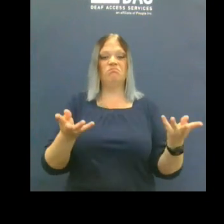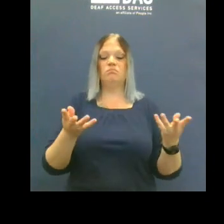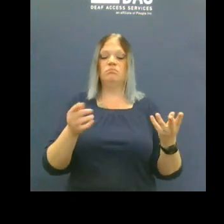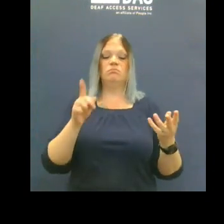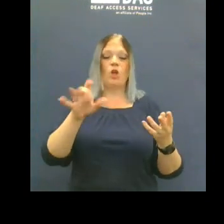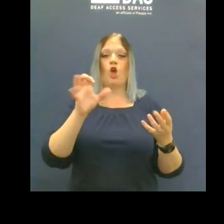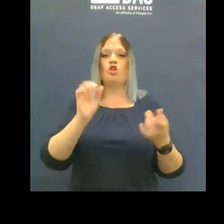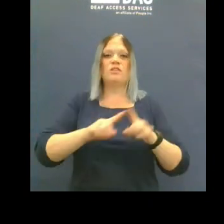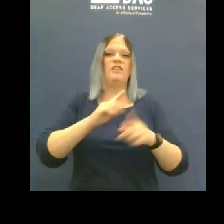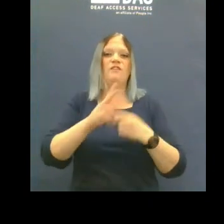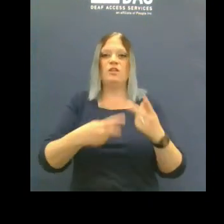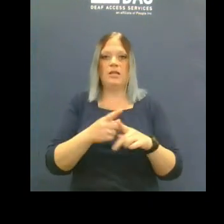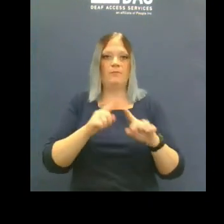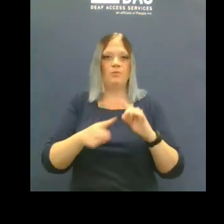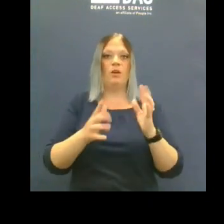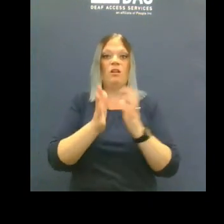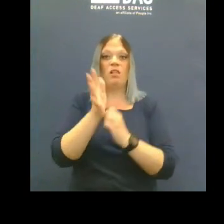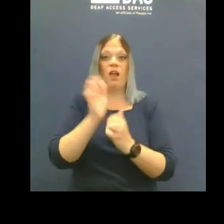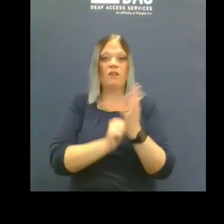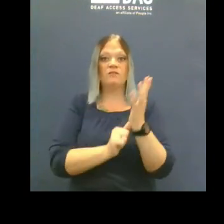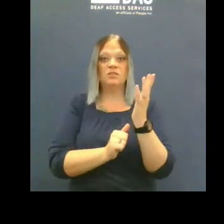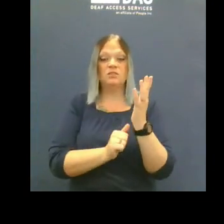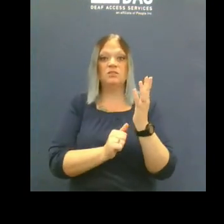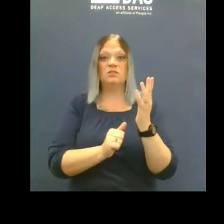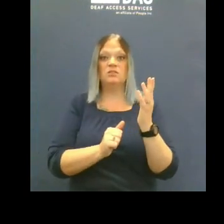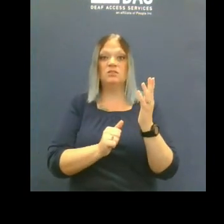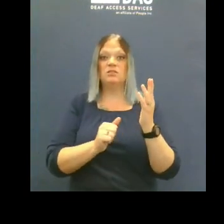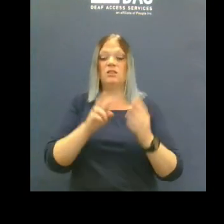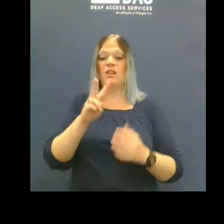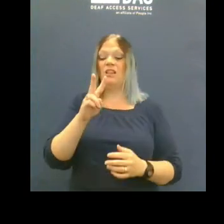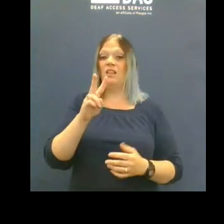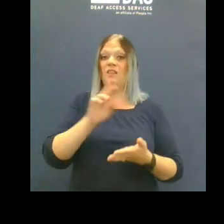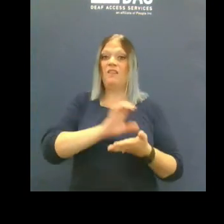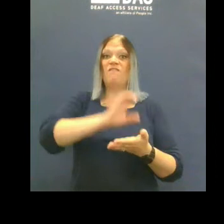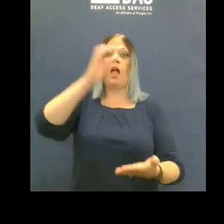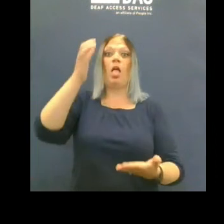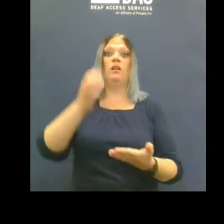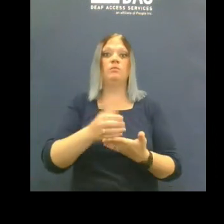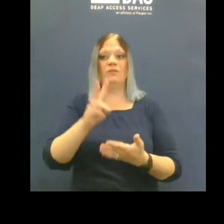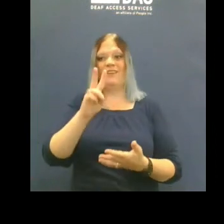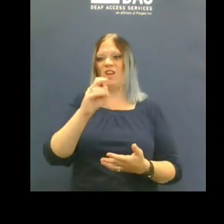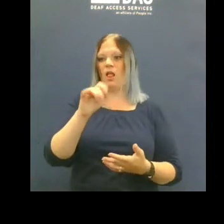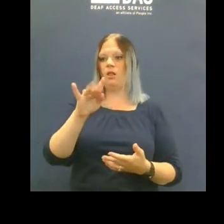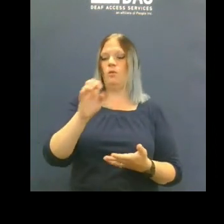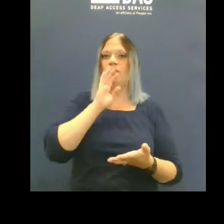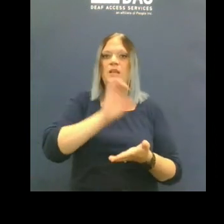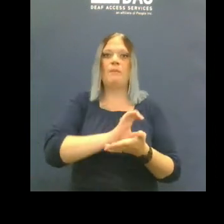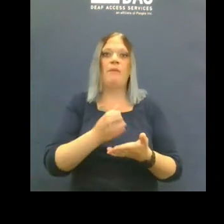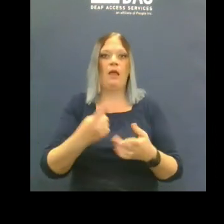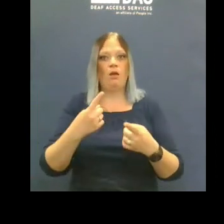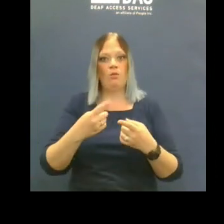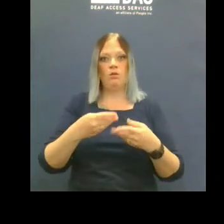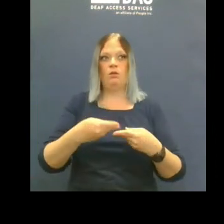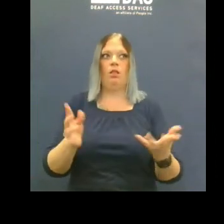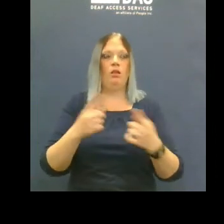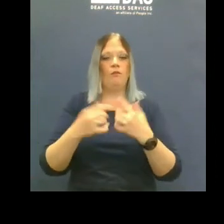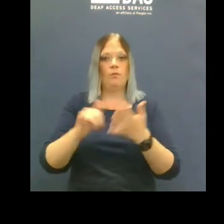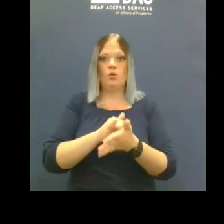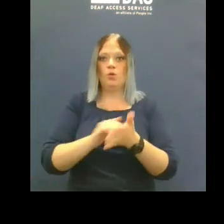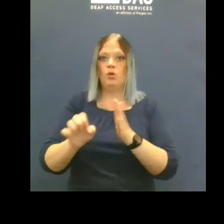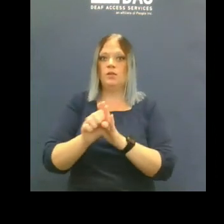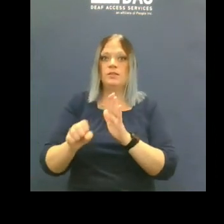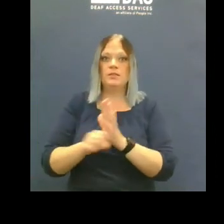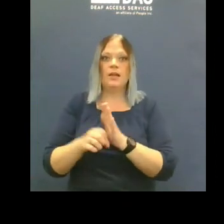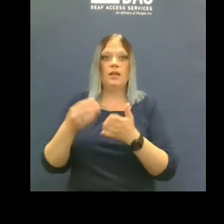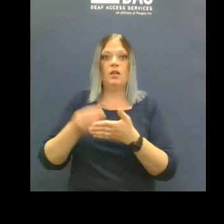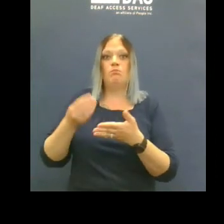but just to give you an idea, gloves alone, the sheer volume of gloves that have gone out, that have come in from New York State, have come in and